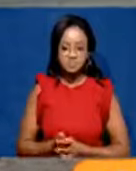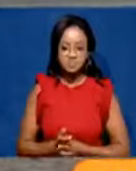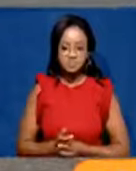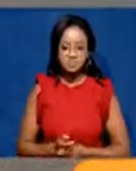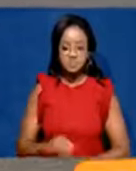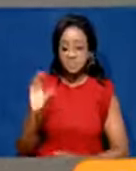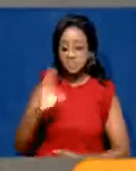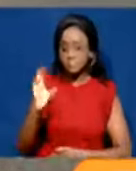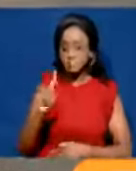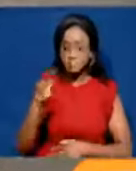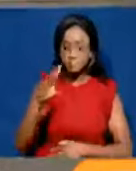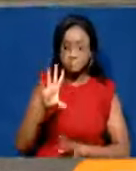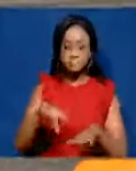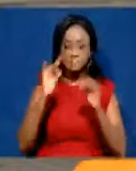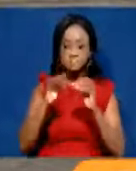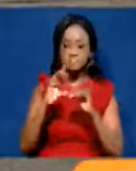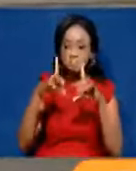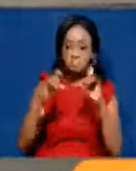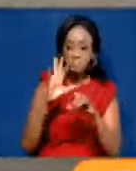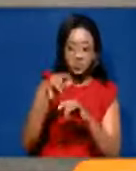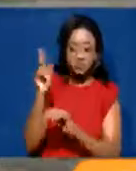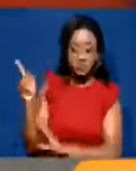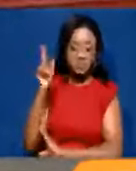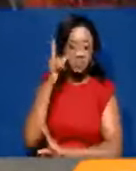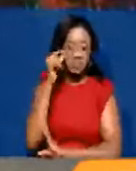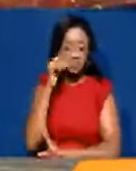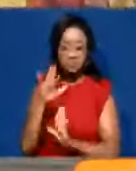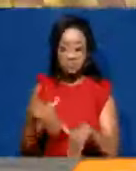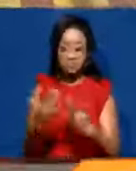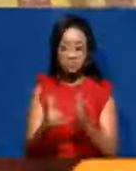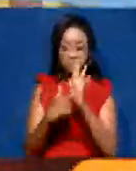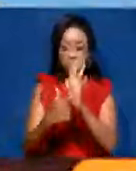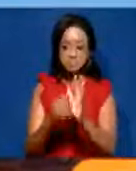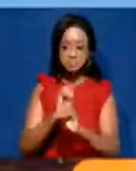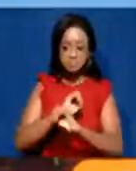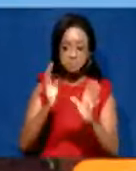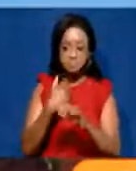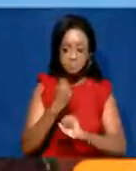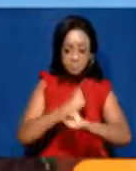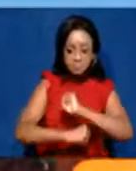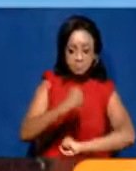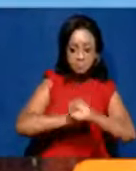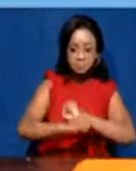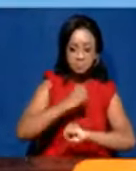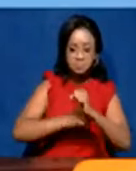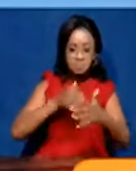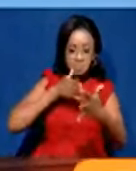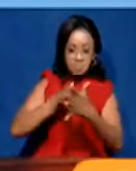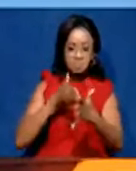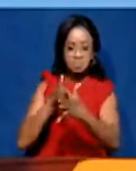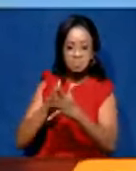Citizen TV has acquired images from the busy port of Mombasa, showing a sting operation that led to the seizure of more